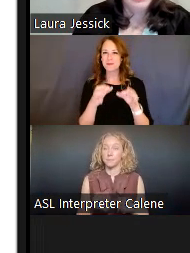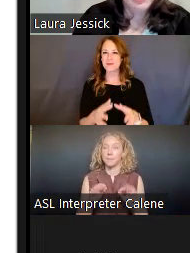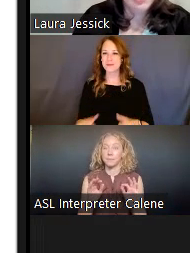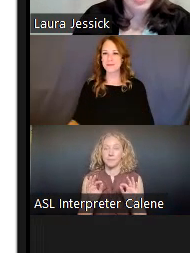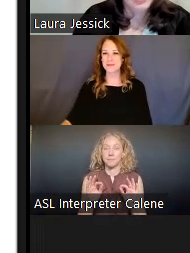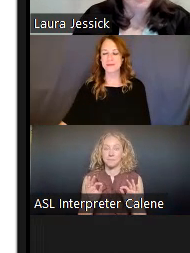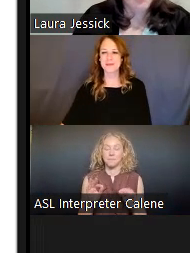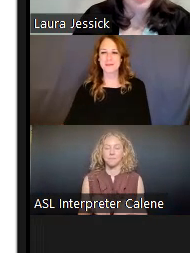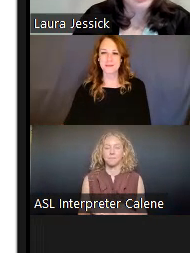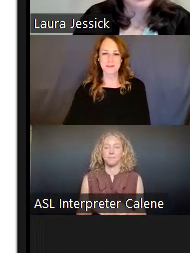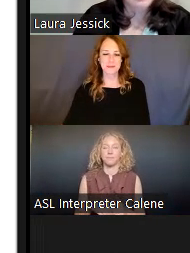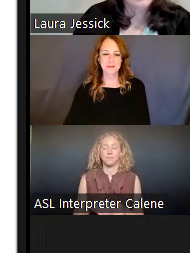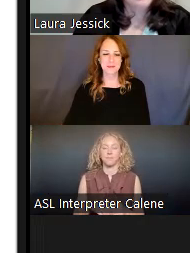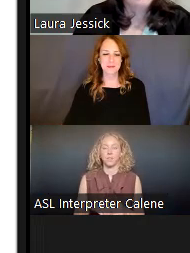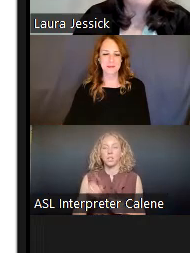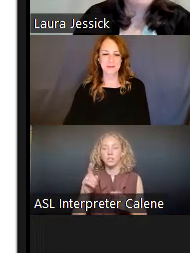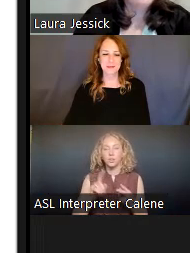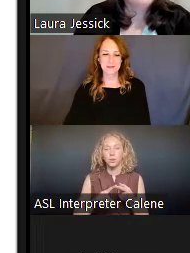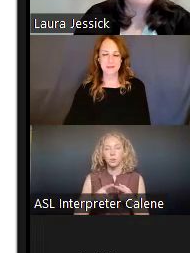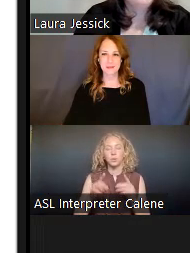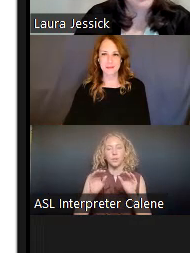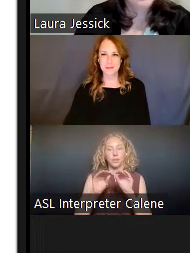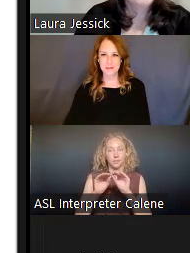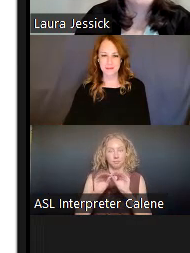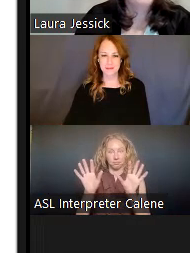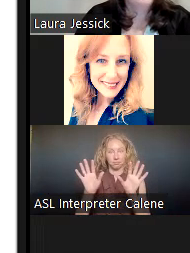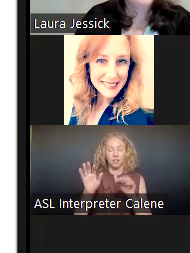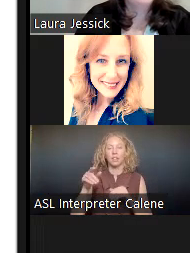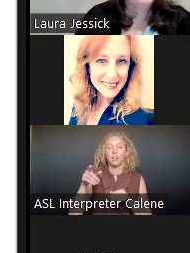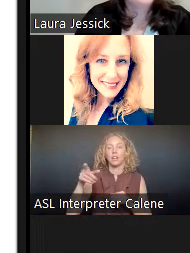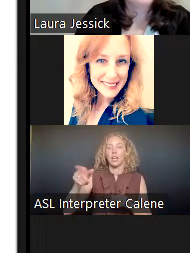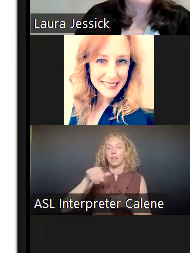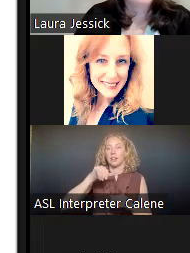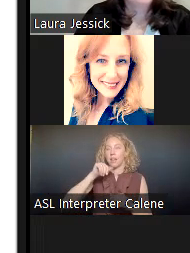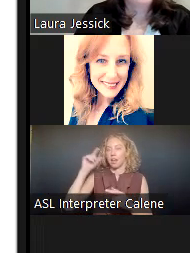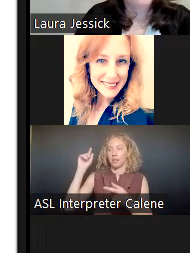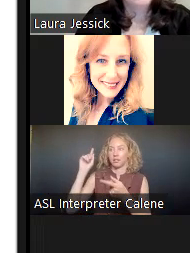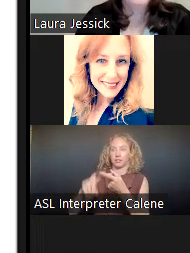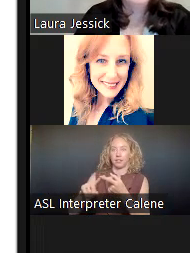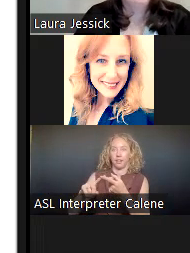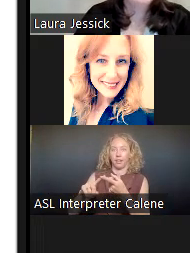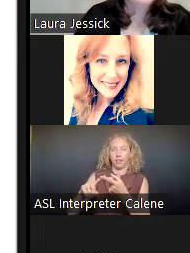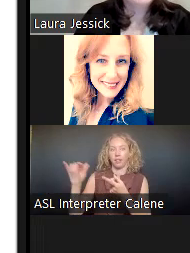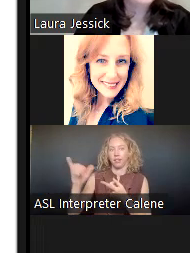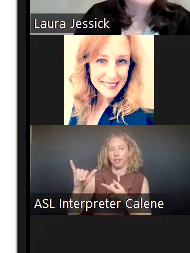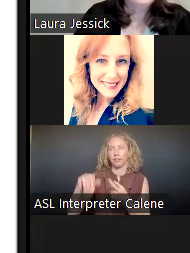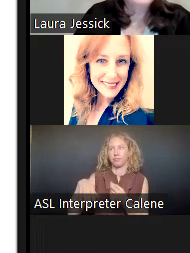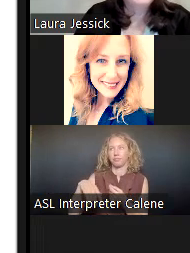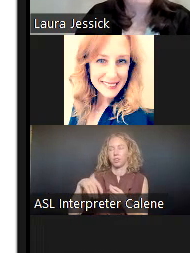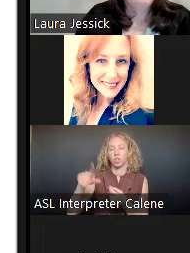To be clear, it was not until like I want to